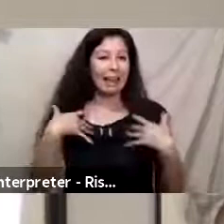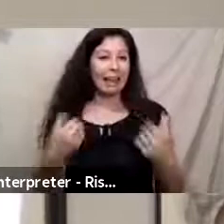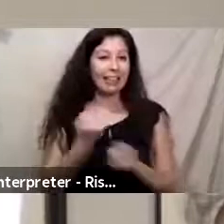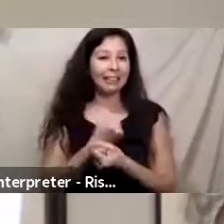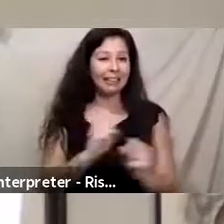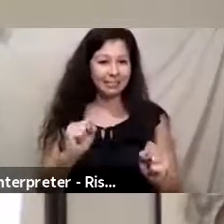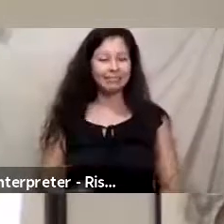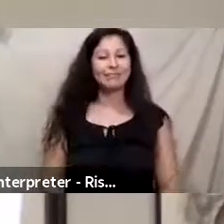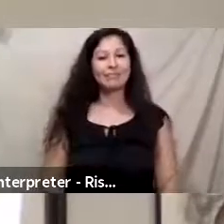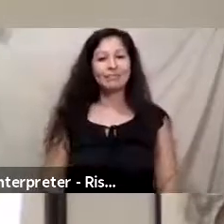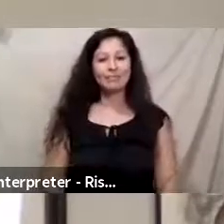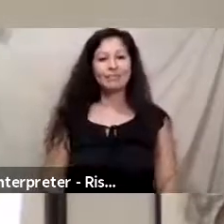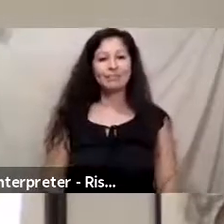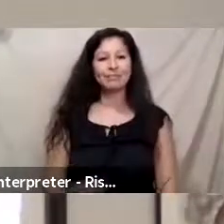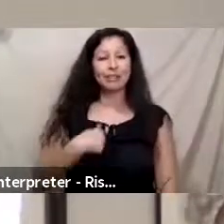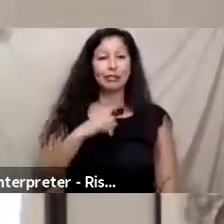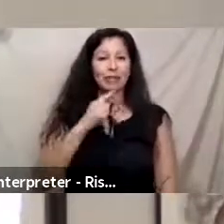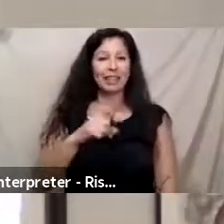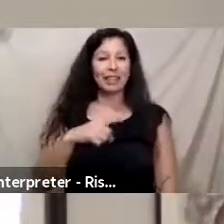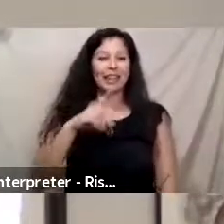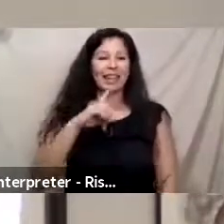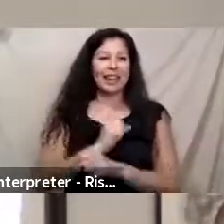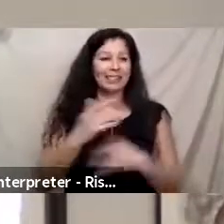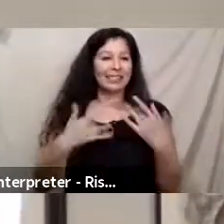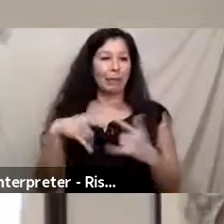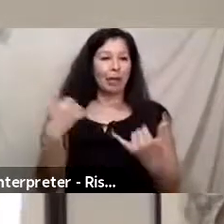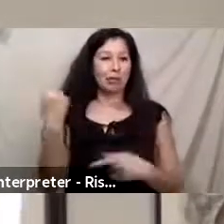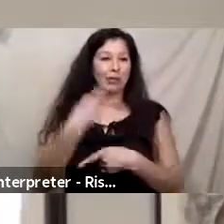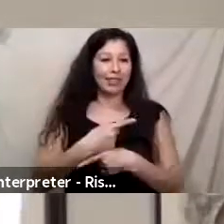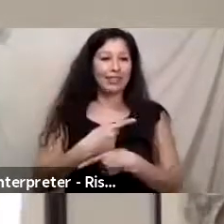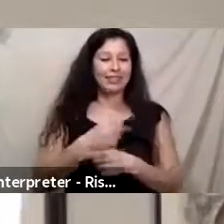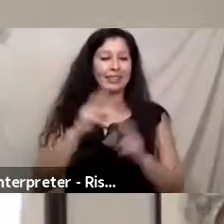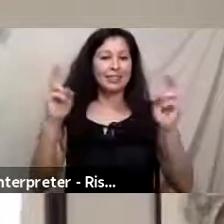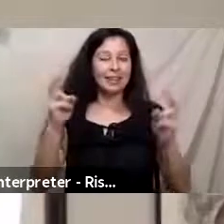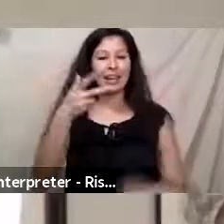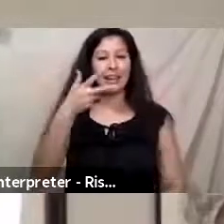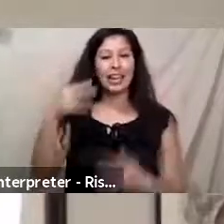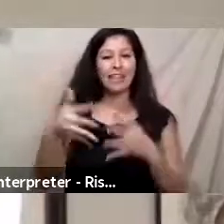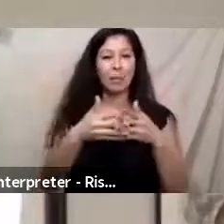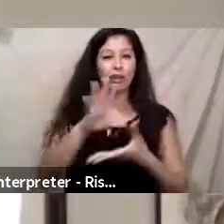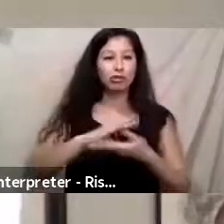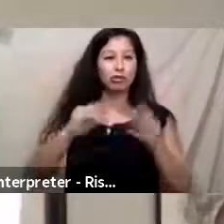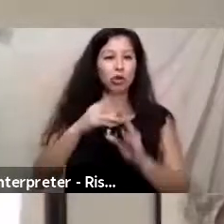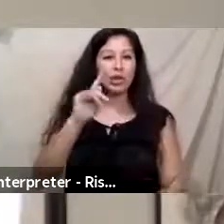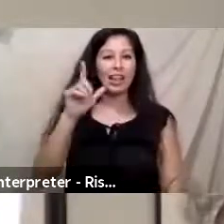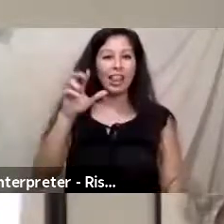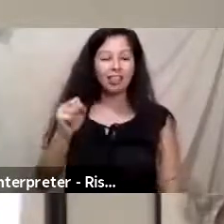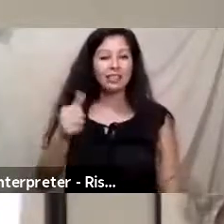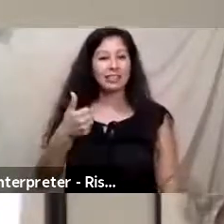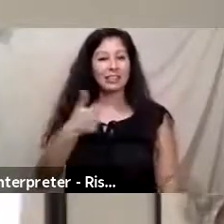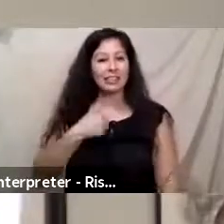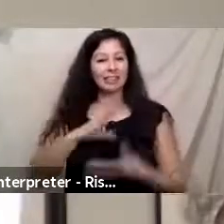safe. I'm really actually very excited about today's topic, Native American Storytellers, A Legacy